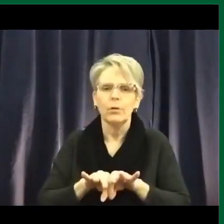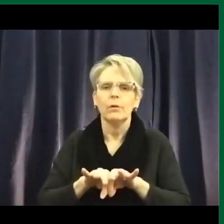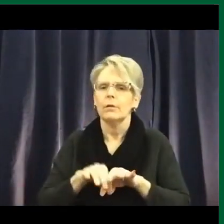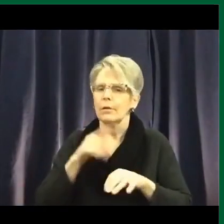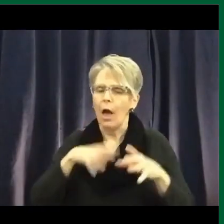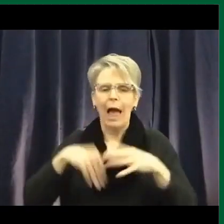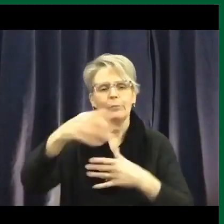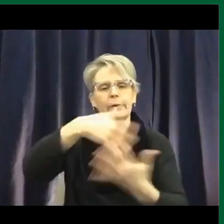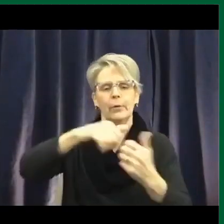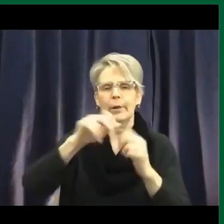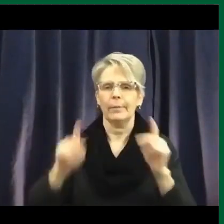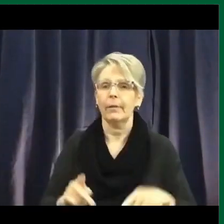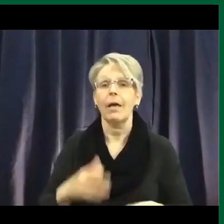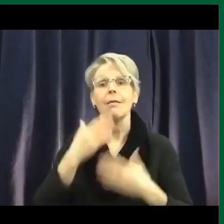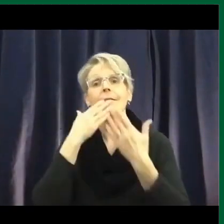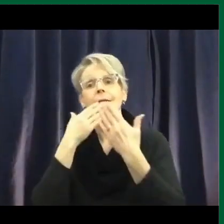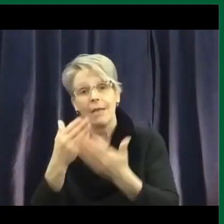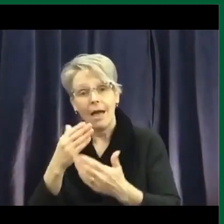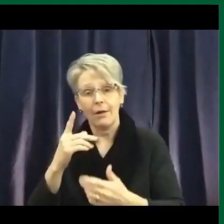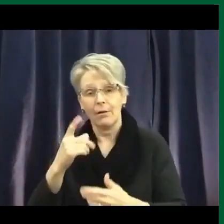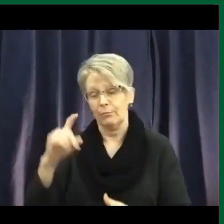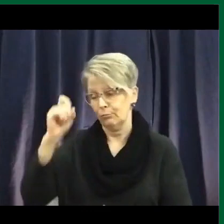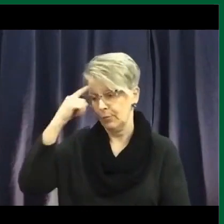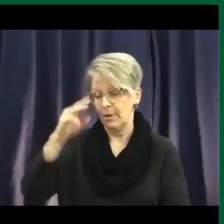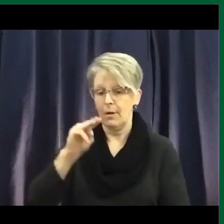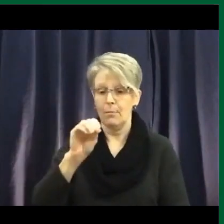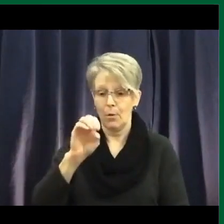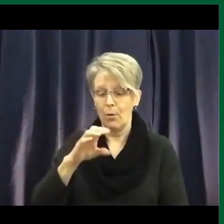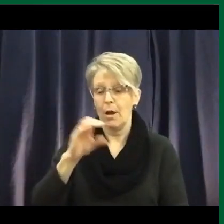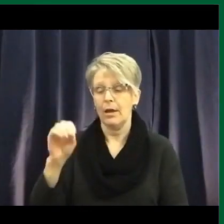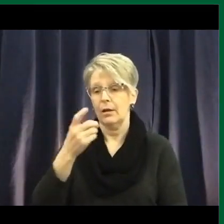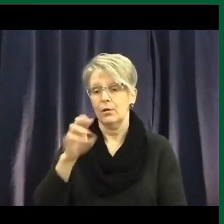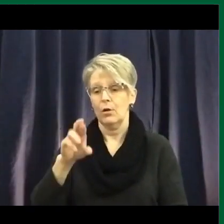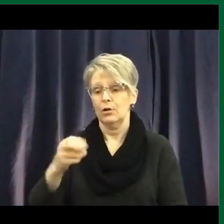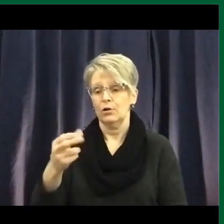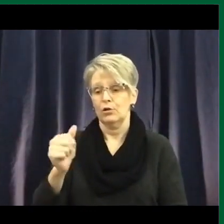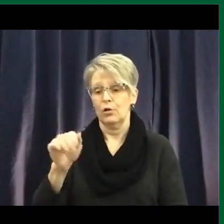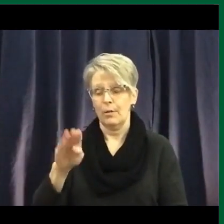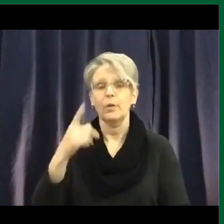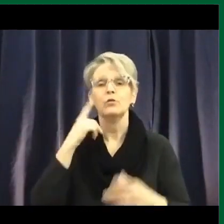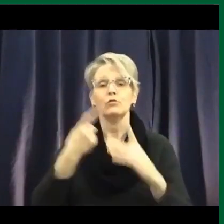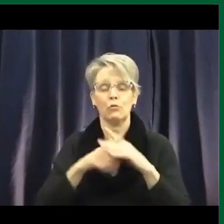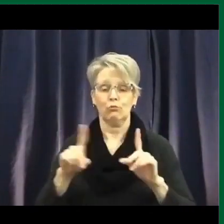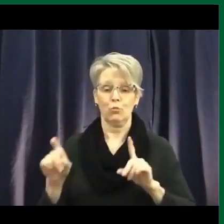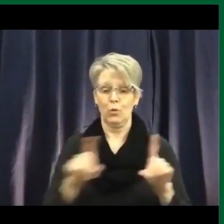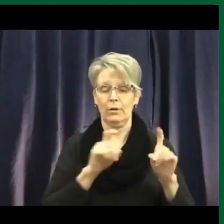Thank you, Premier Moe and Dr. Shahab. I'll take questions and start in the room. Arthur?